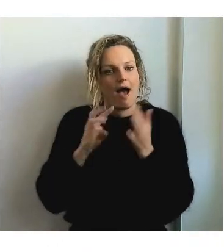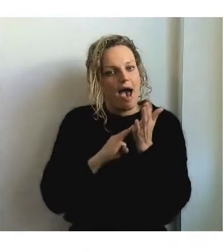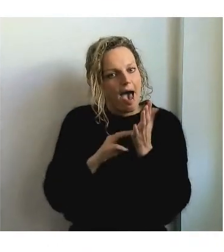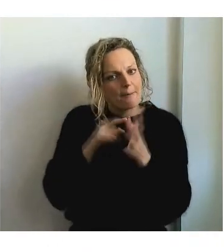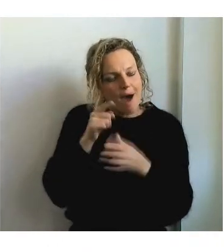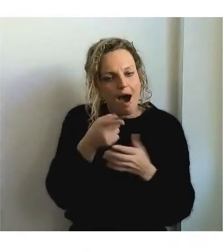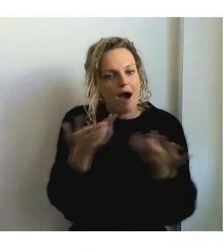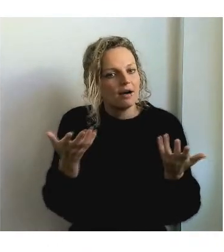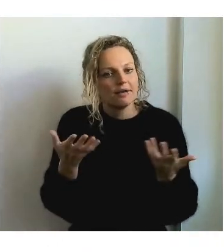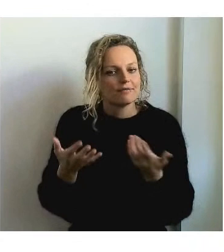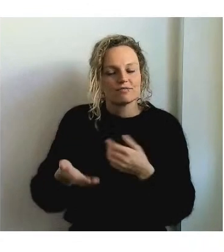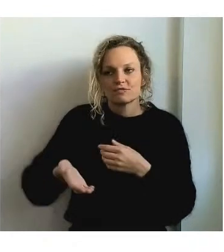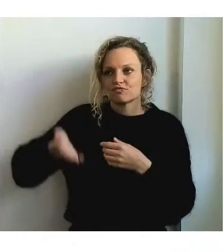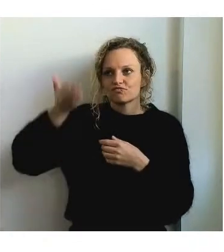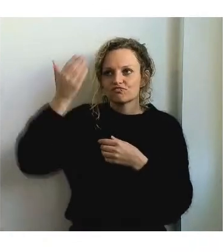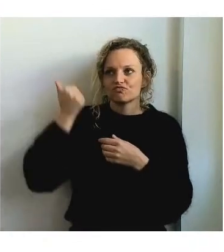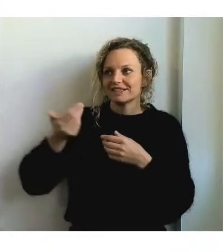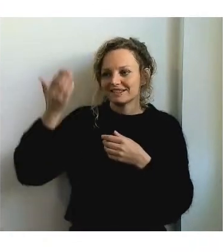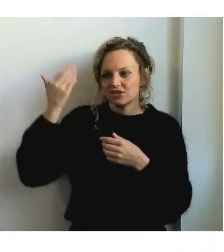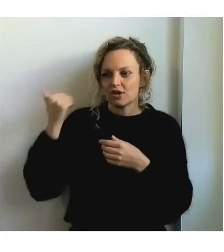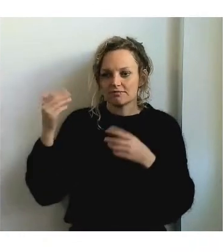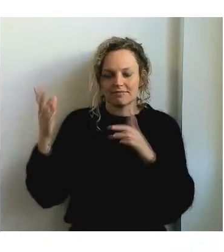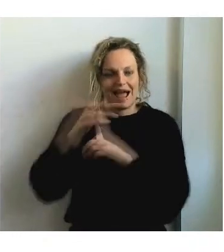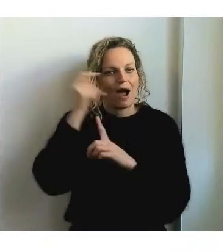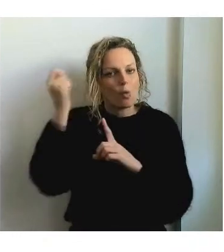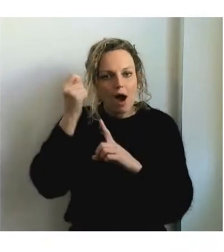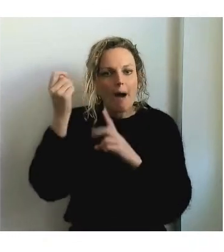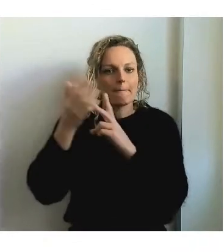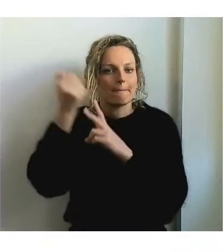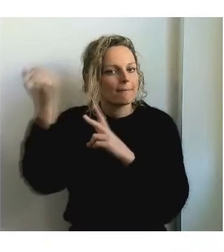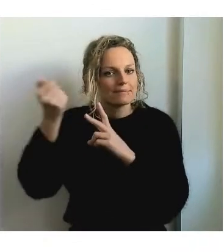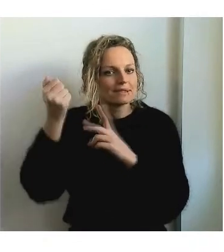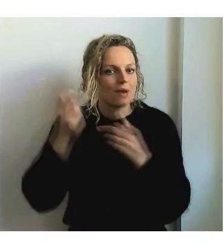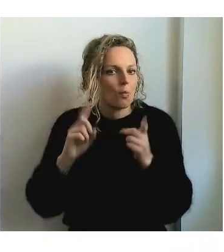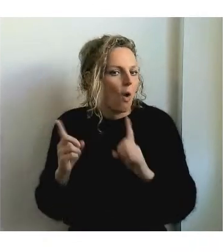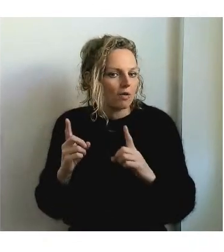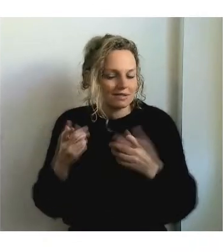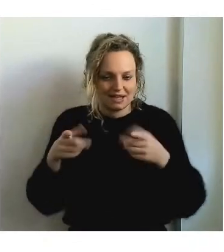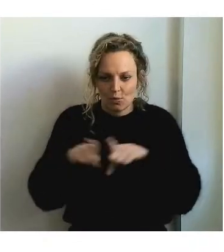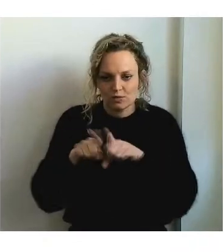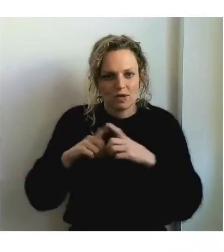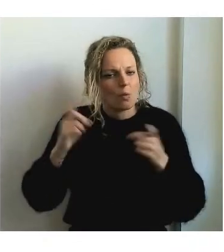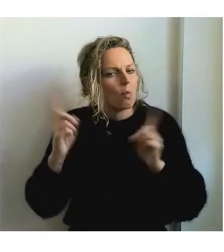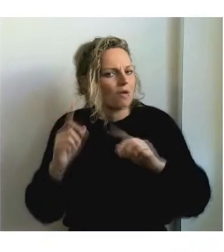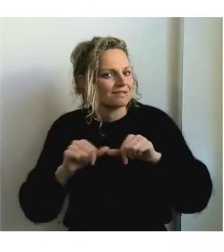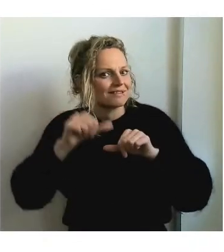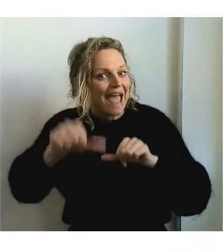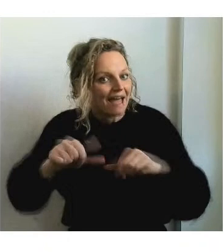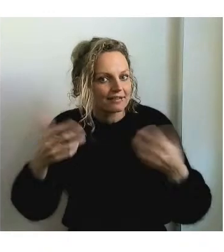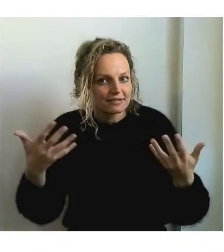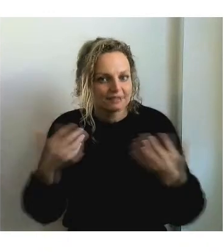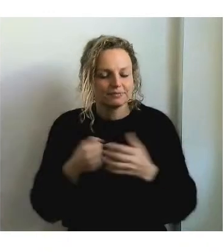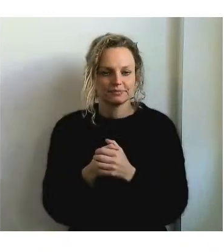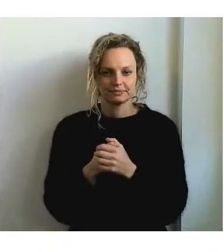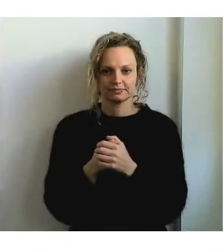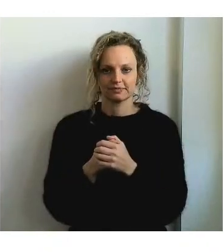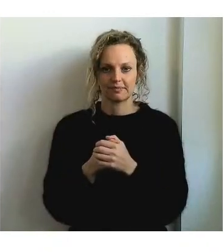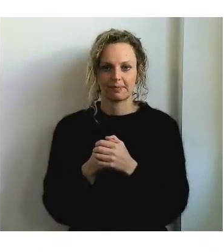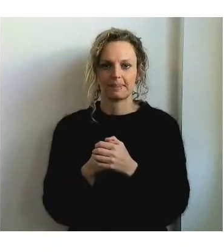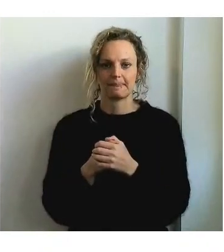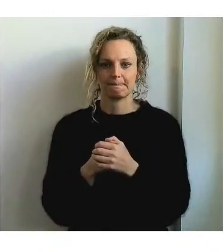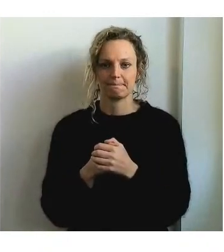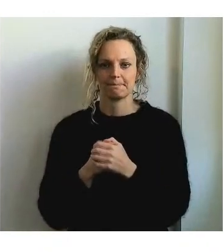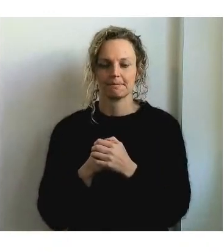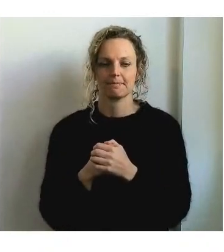and findings, and what next perhaps? Yeah, so So what we've